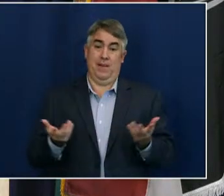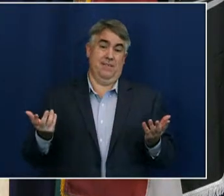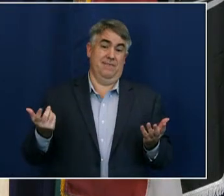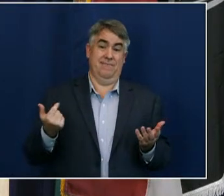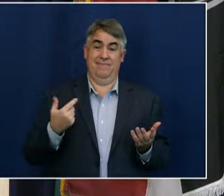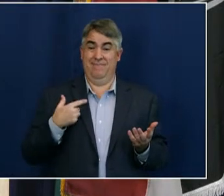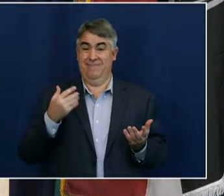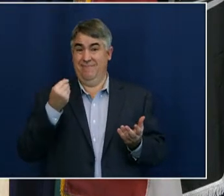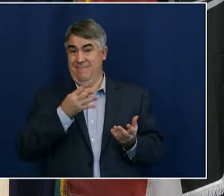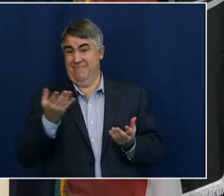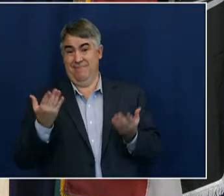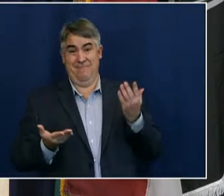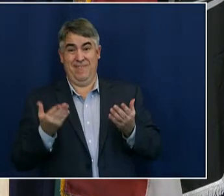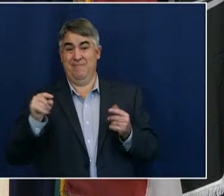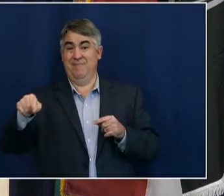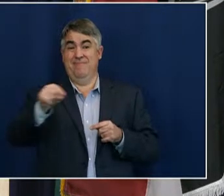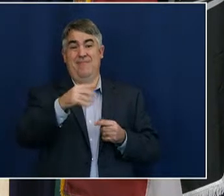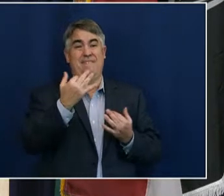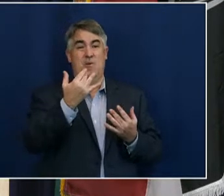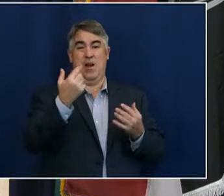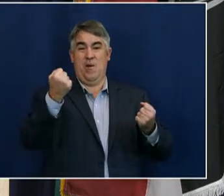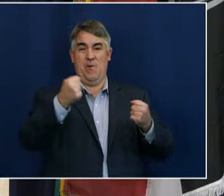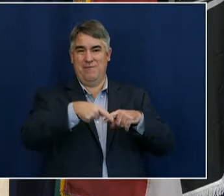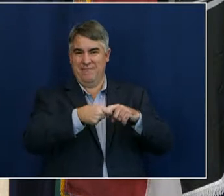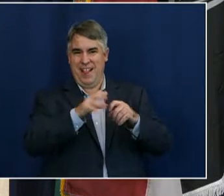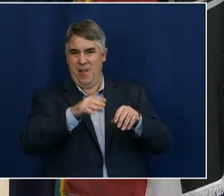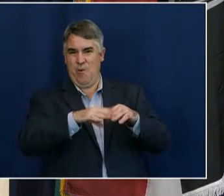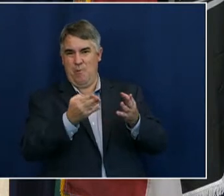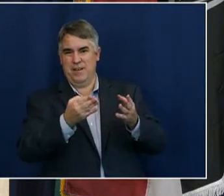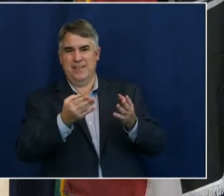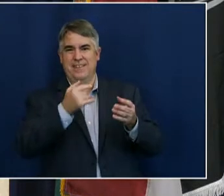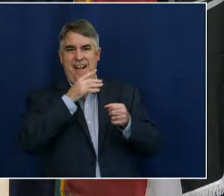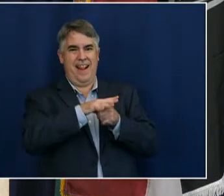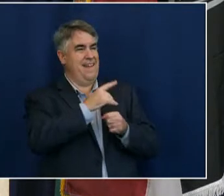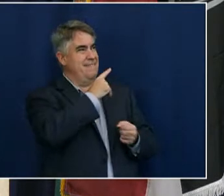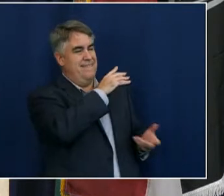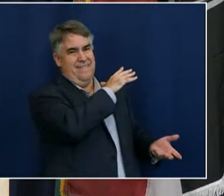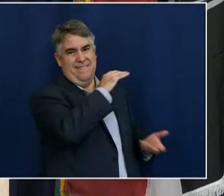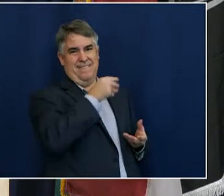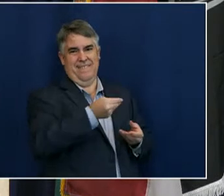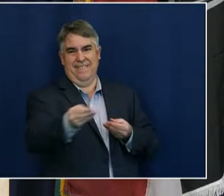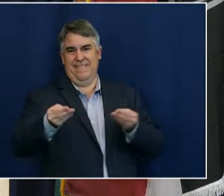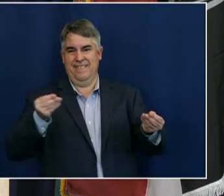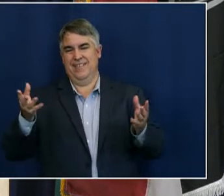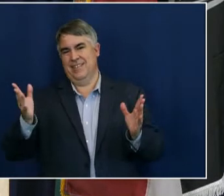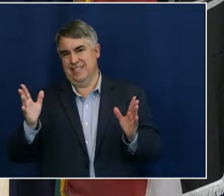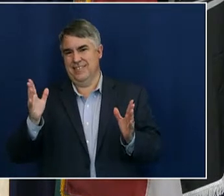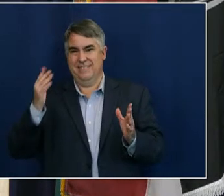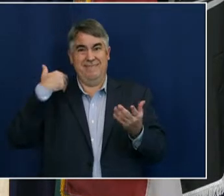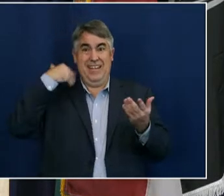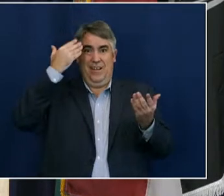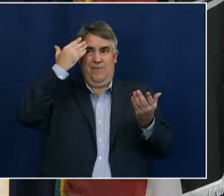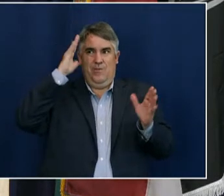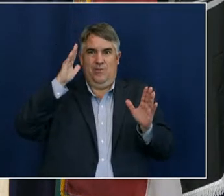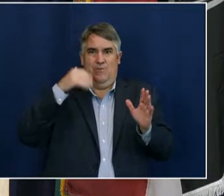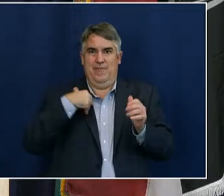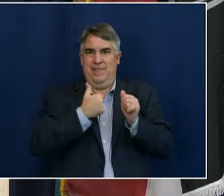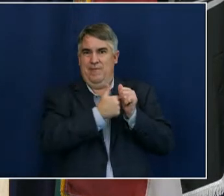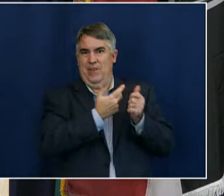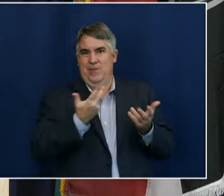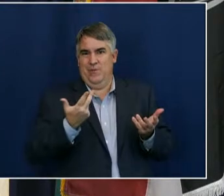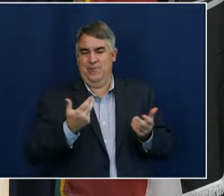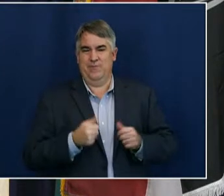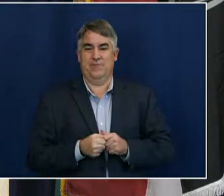down or shut down some of these sites because we just don't know. What we know is, as a county with our partners, we want to